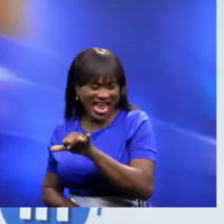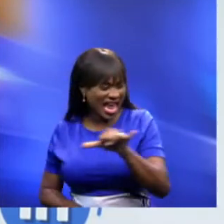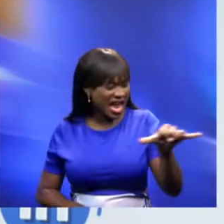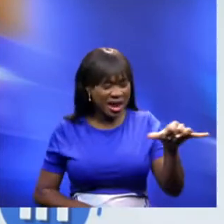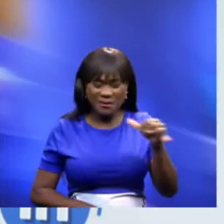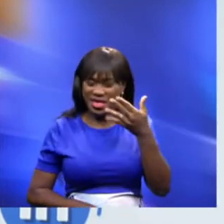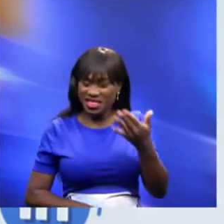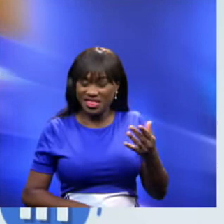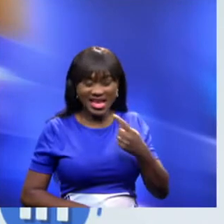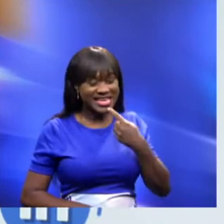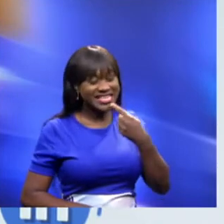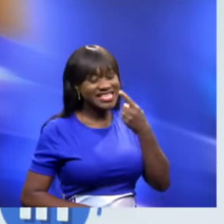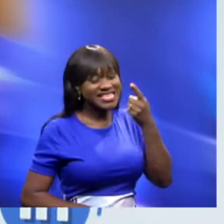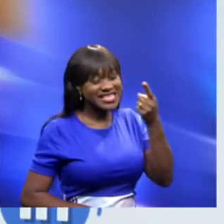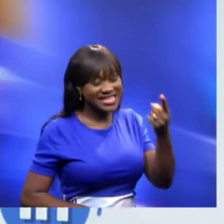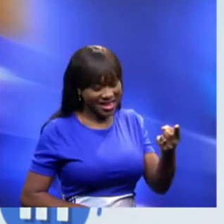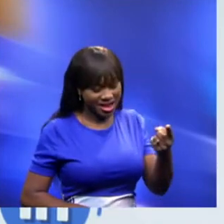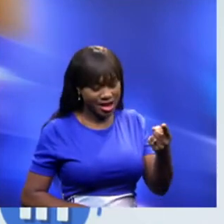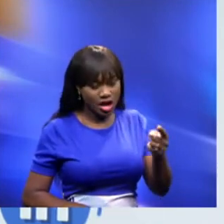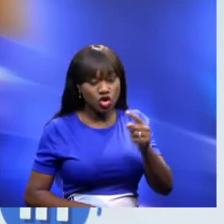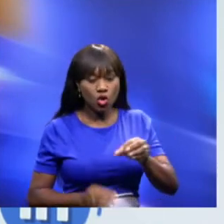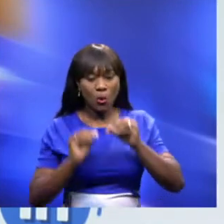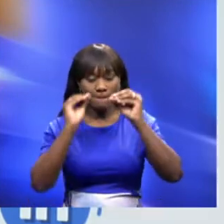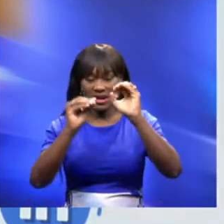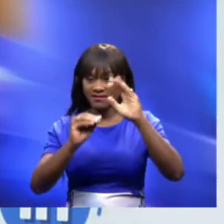he just itemized for us